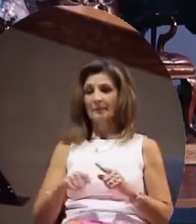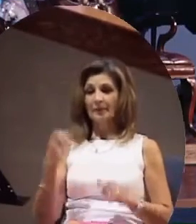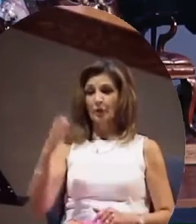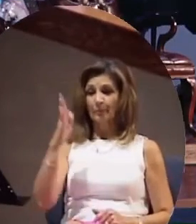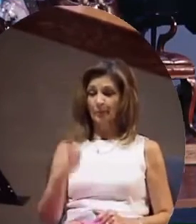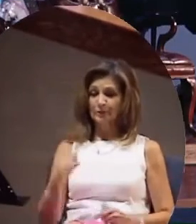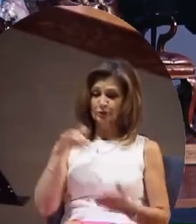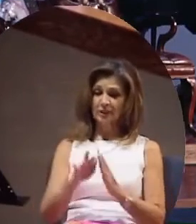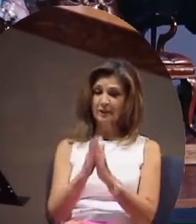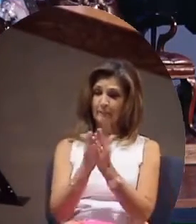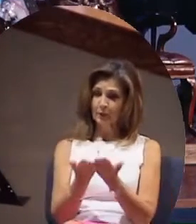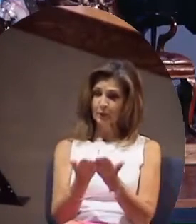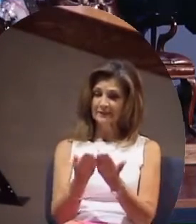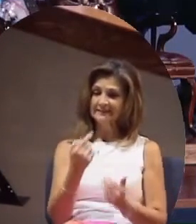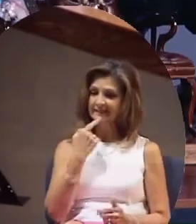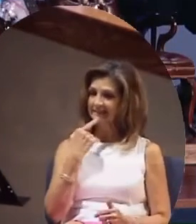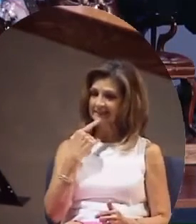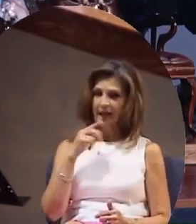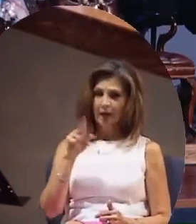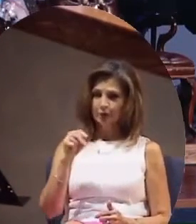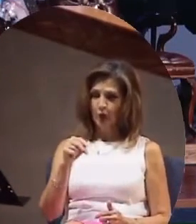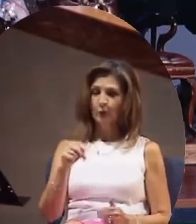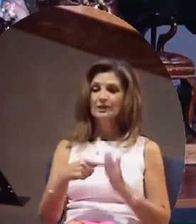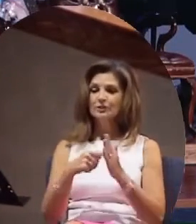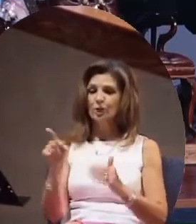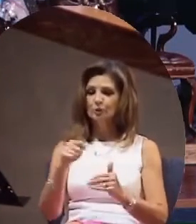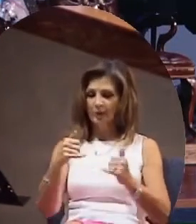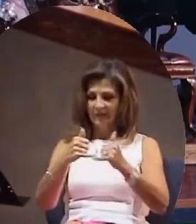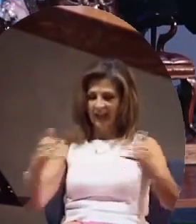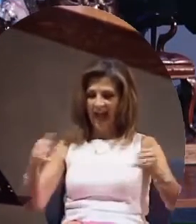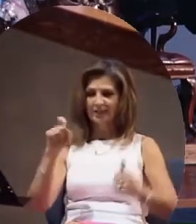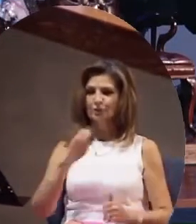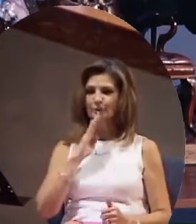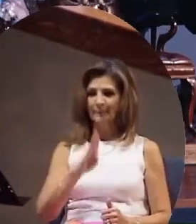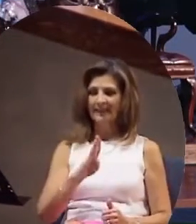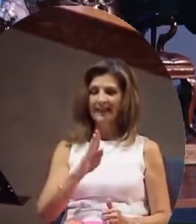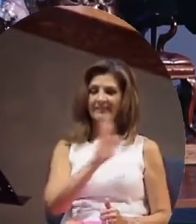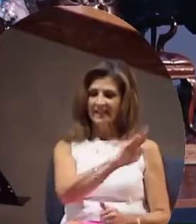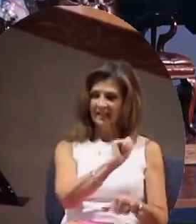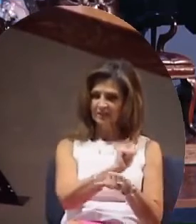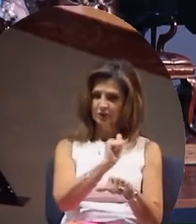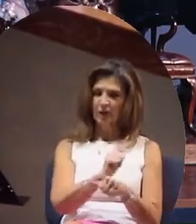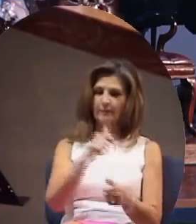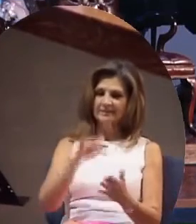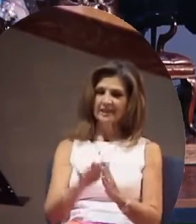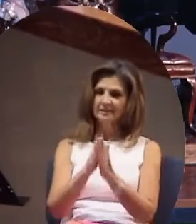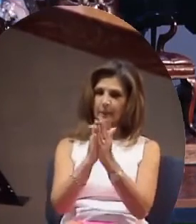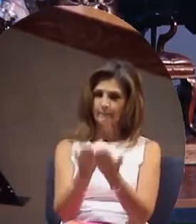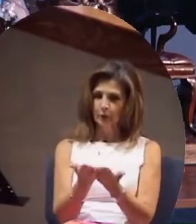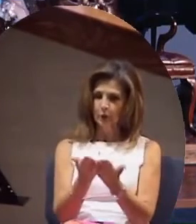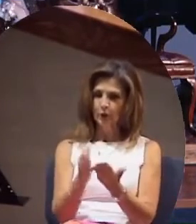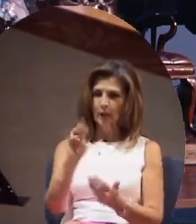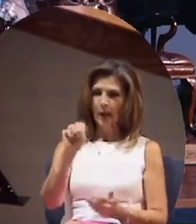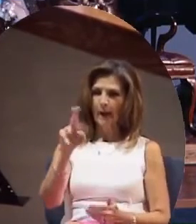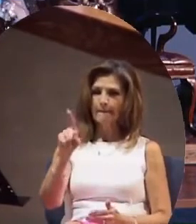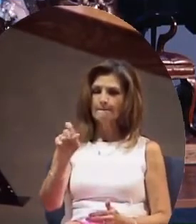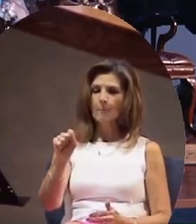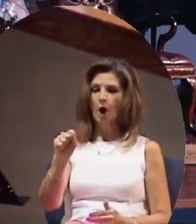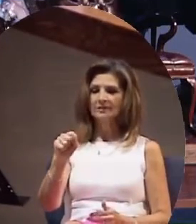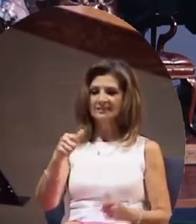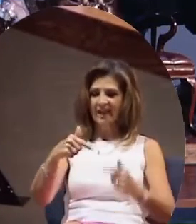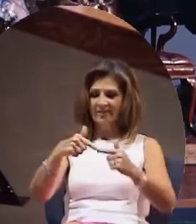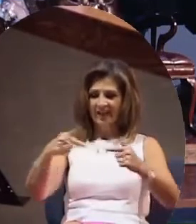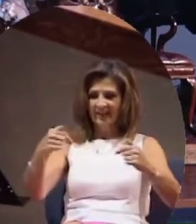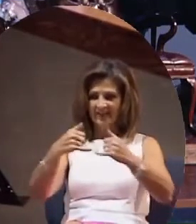preacher studies the book, and he shows where the line is. That's his job. He studies the book, marks the lines.